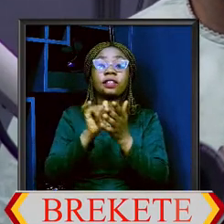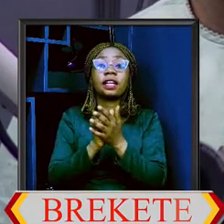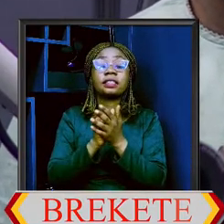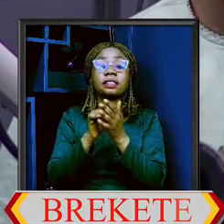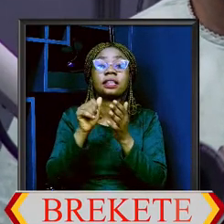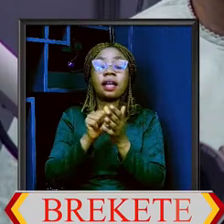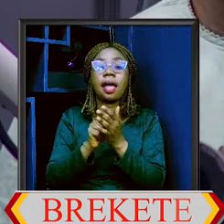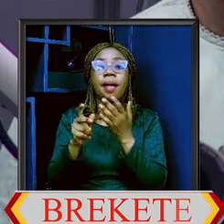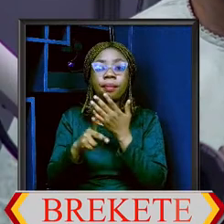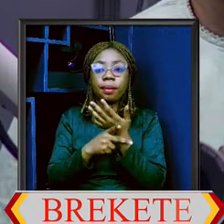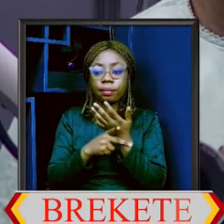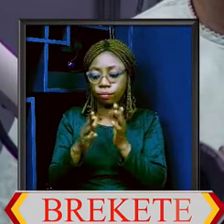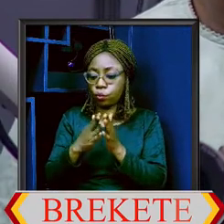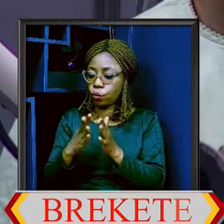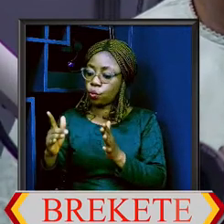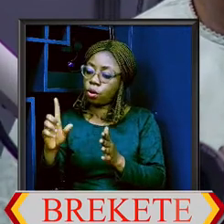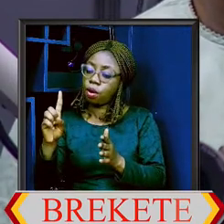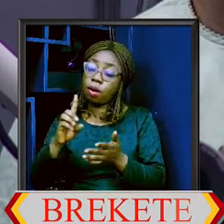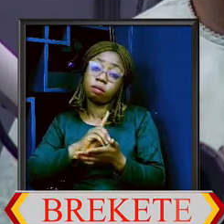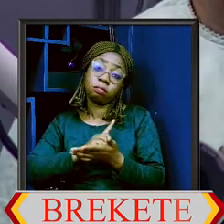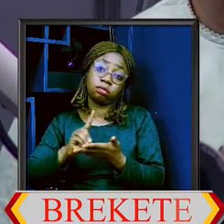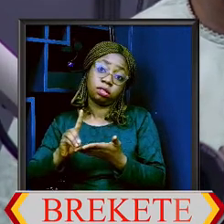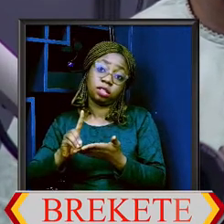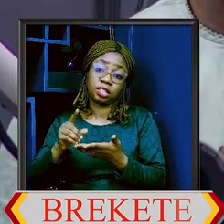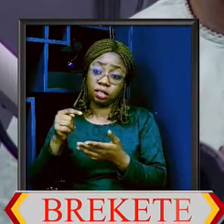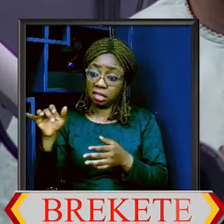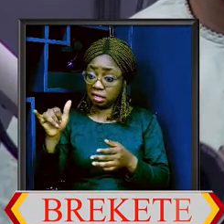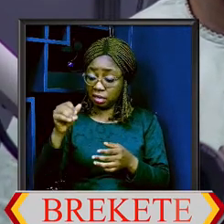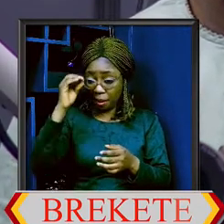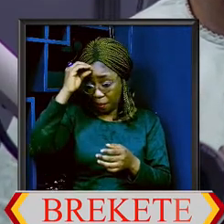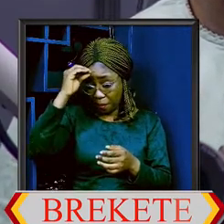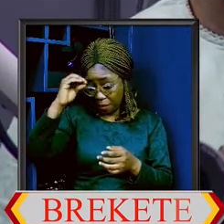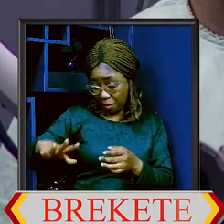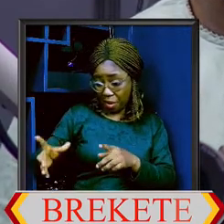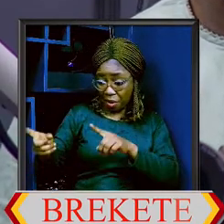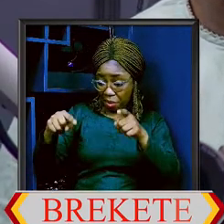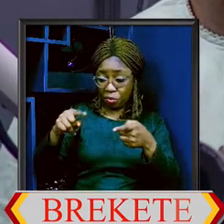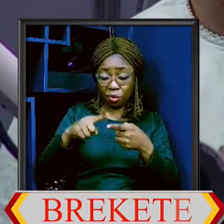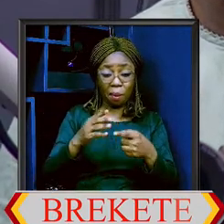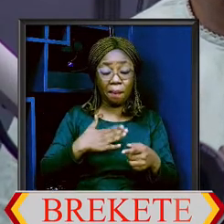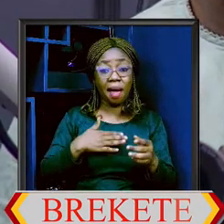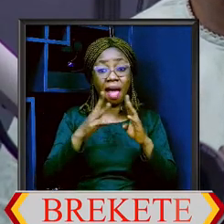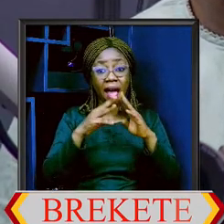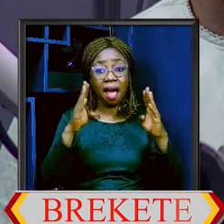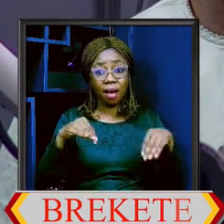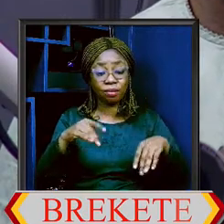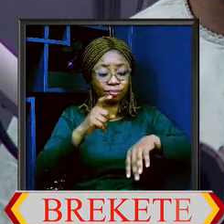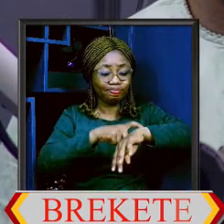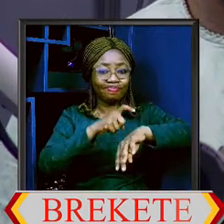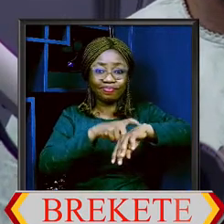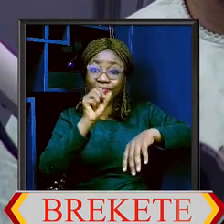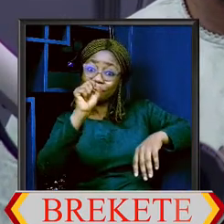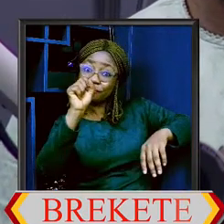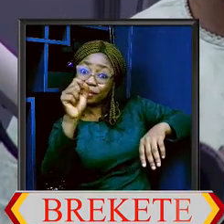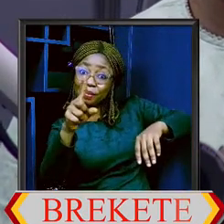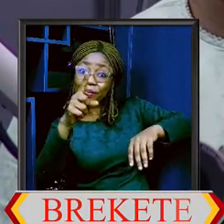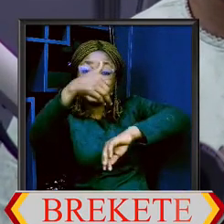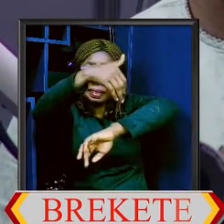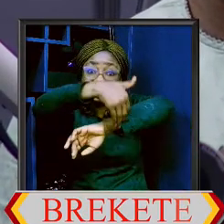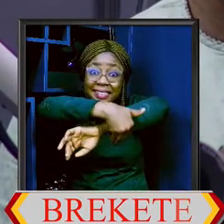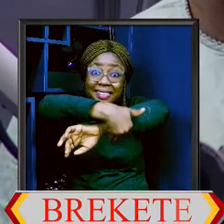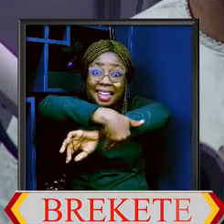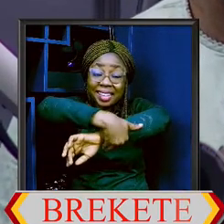that is about a week interval this same boy came came to my house by 11:00 in the